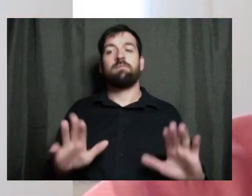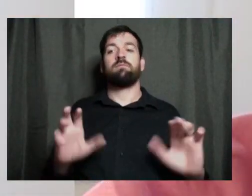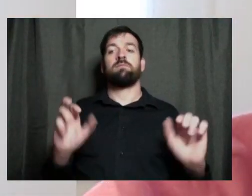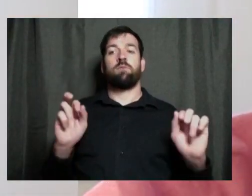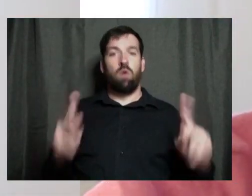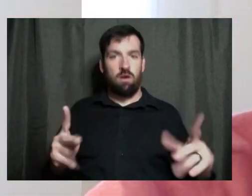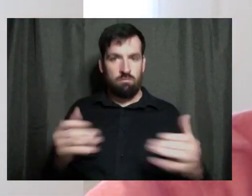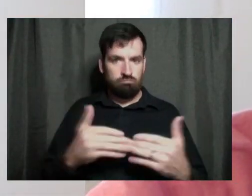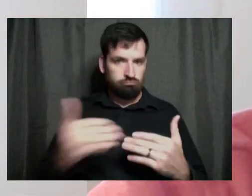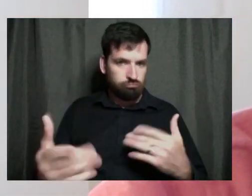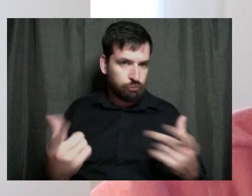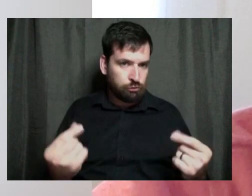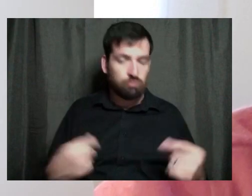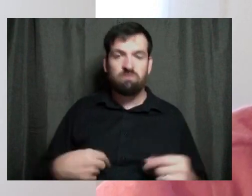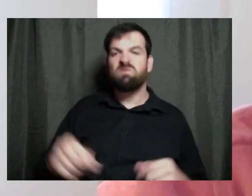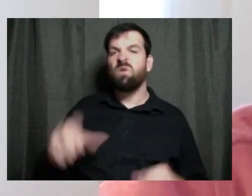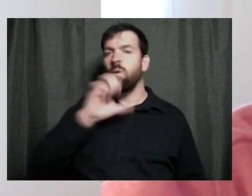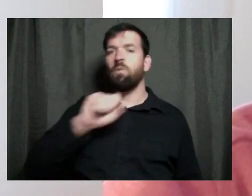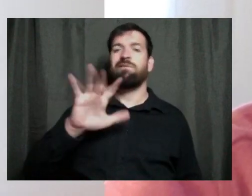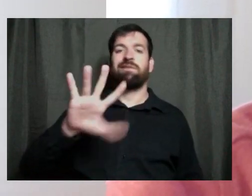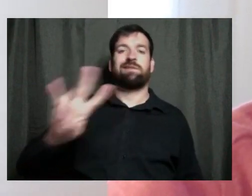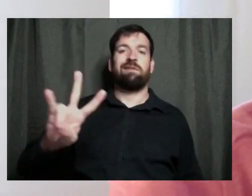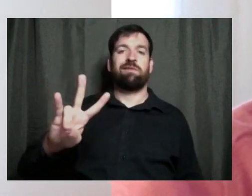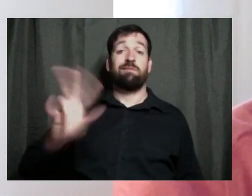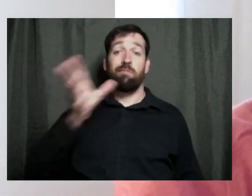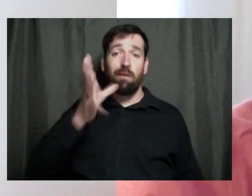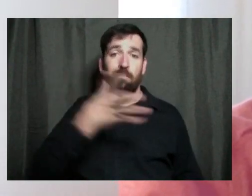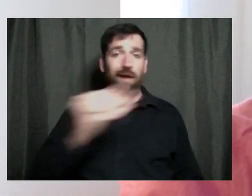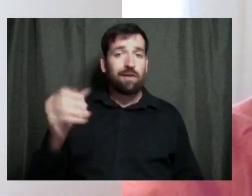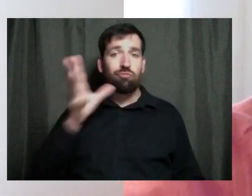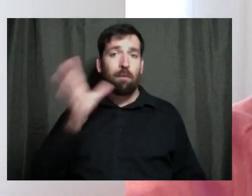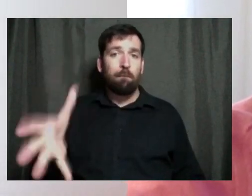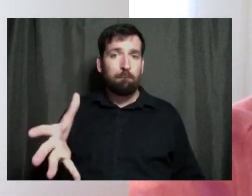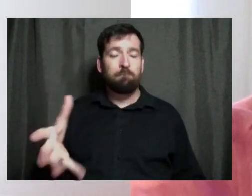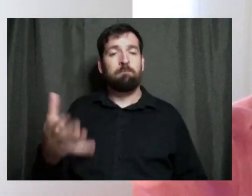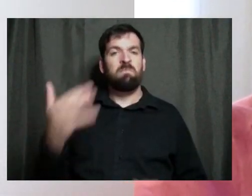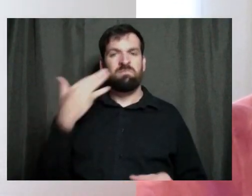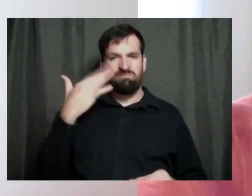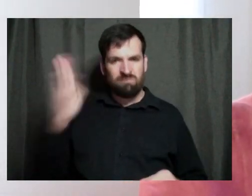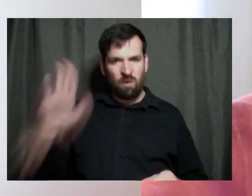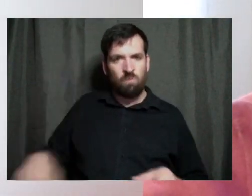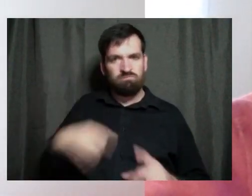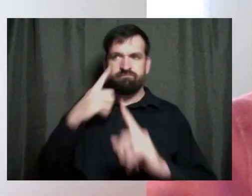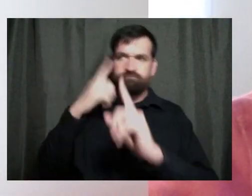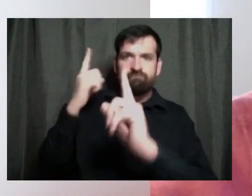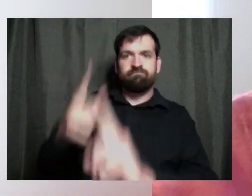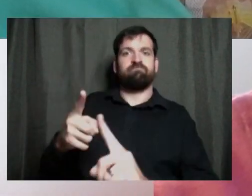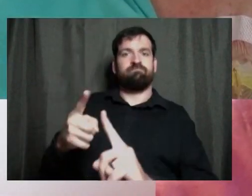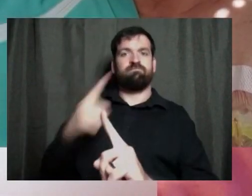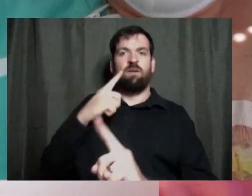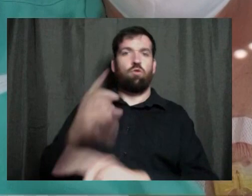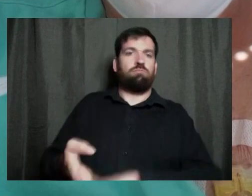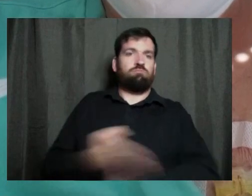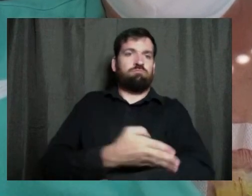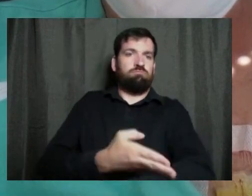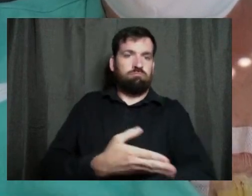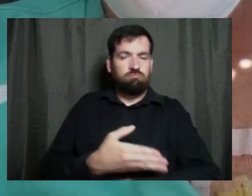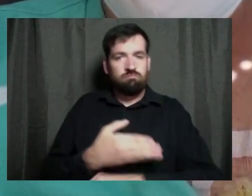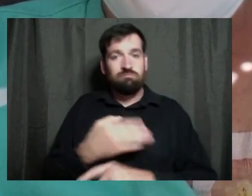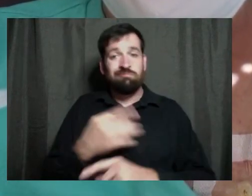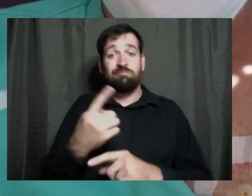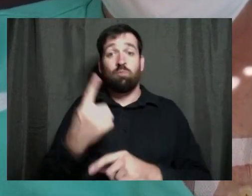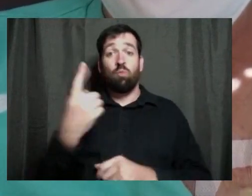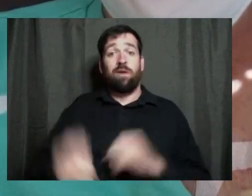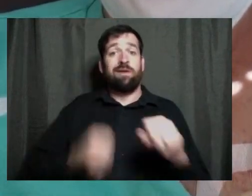The 57-year-old mother and grandmother knew right then she was on a mission to get better. Over the next year, she